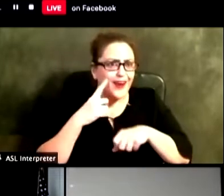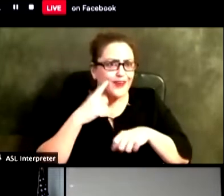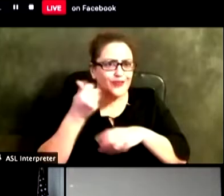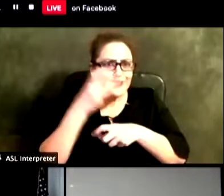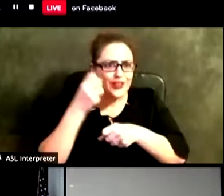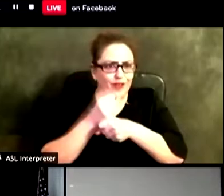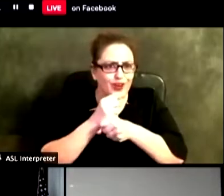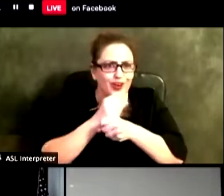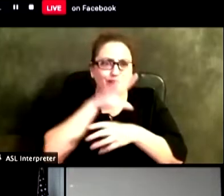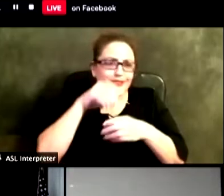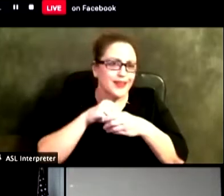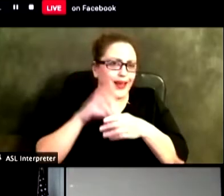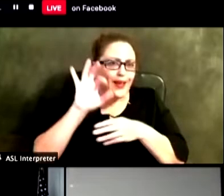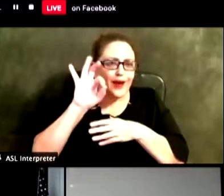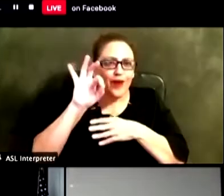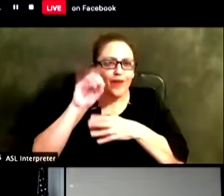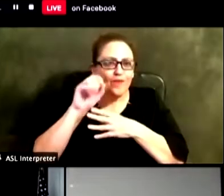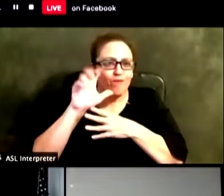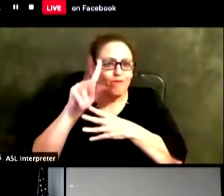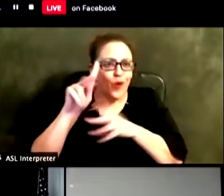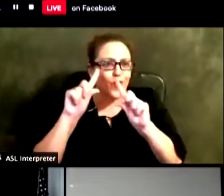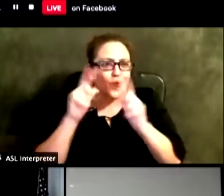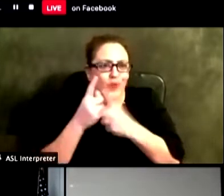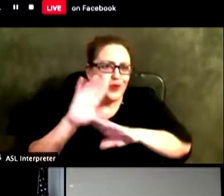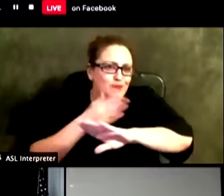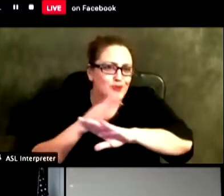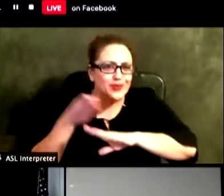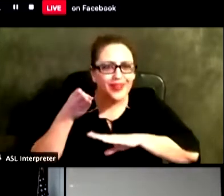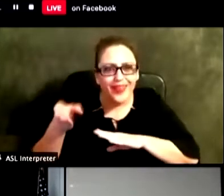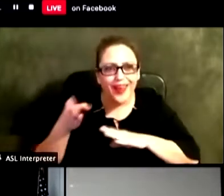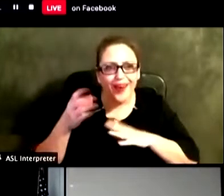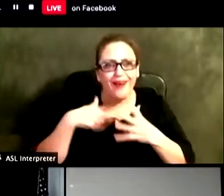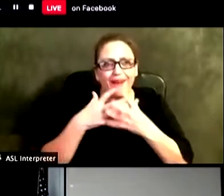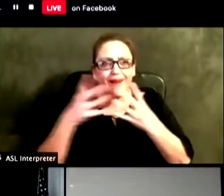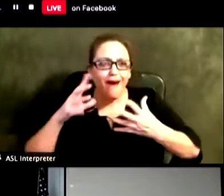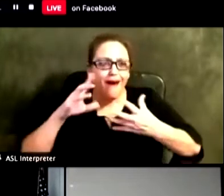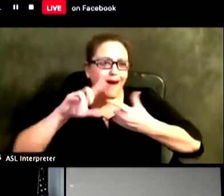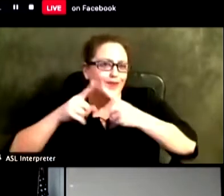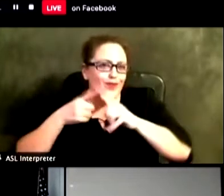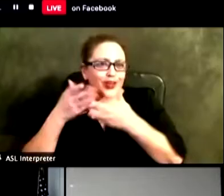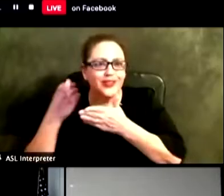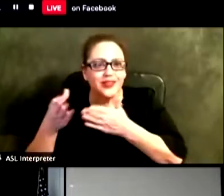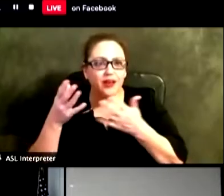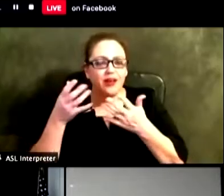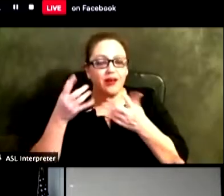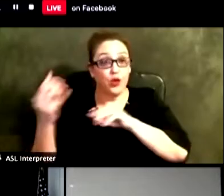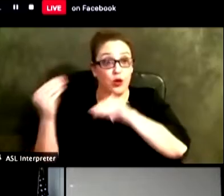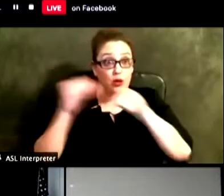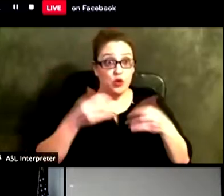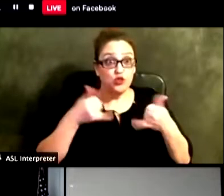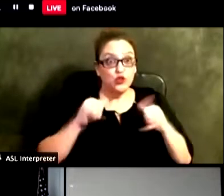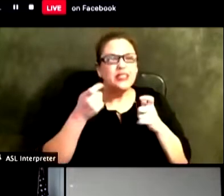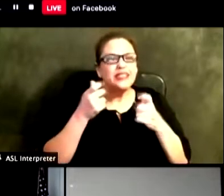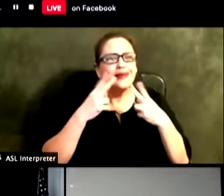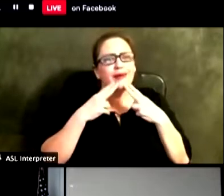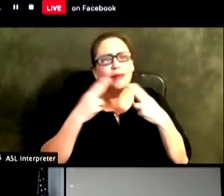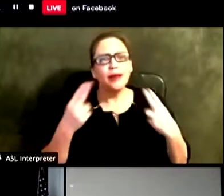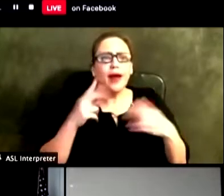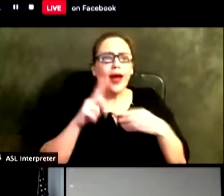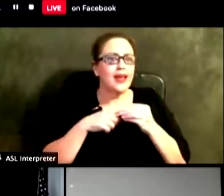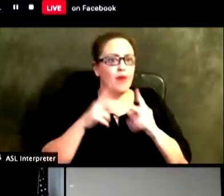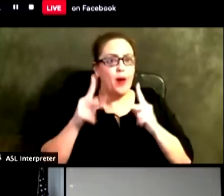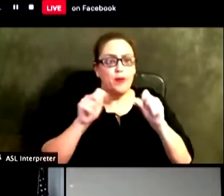of fans and friends over there, and was still kind of naive as to, you know, people that could harm her. I believe that